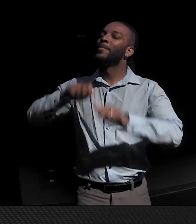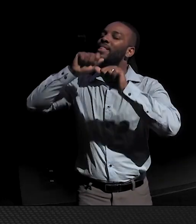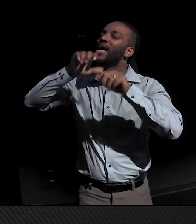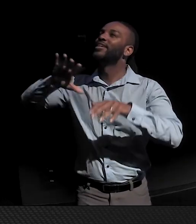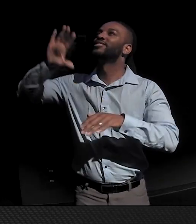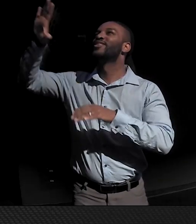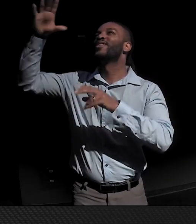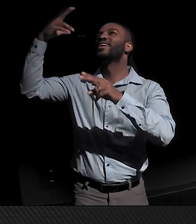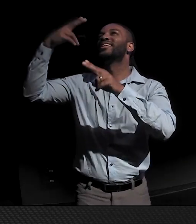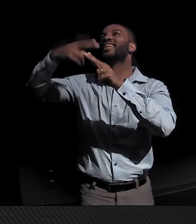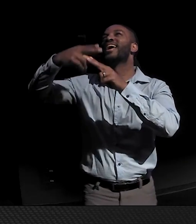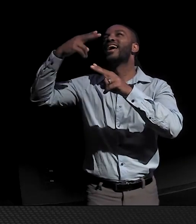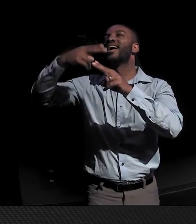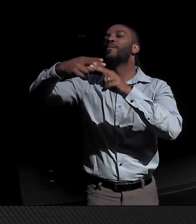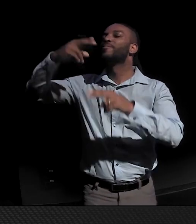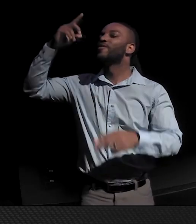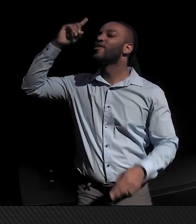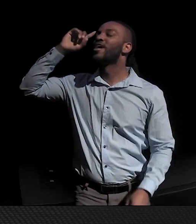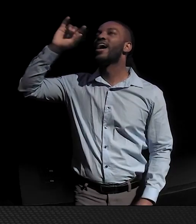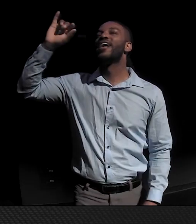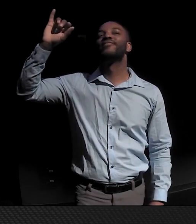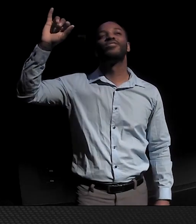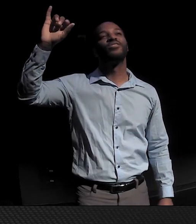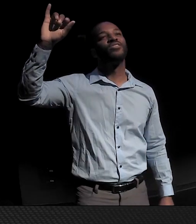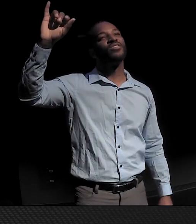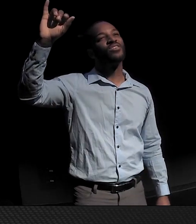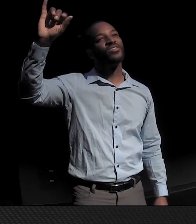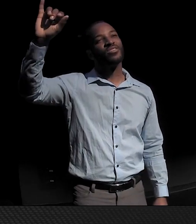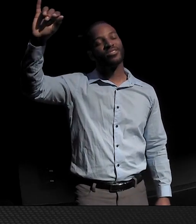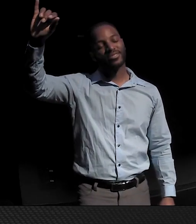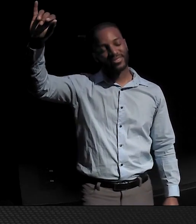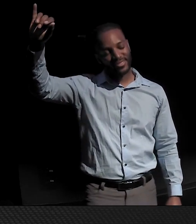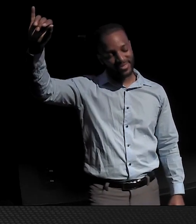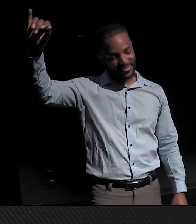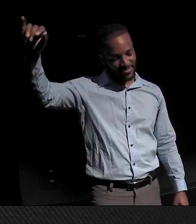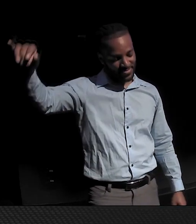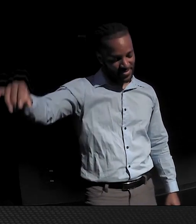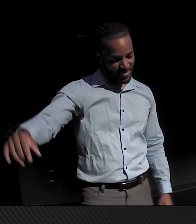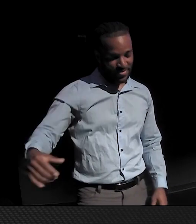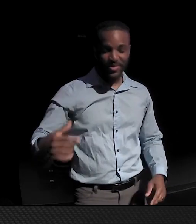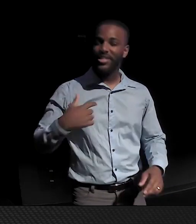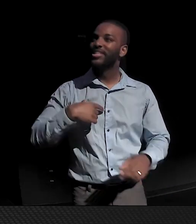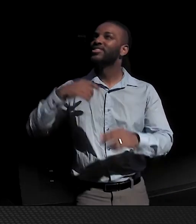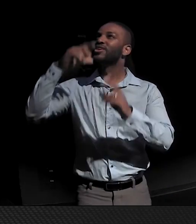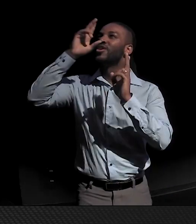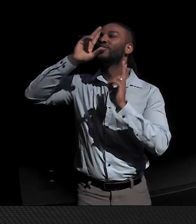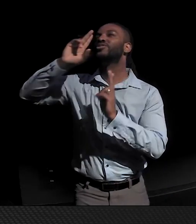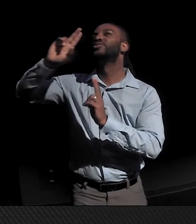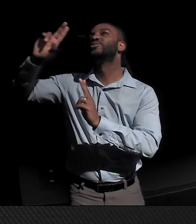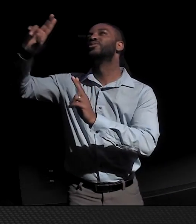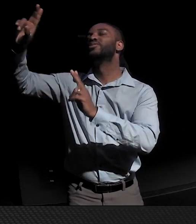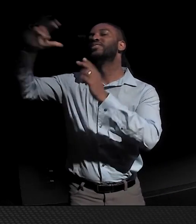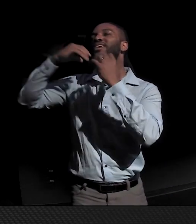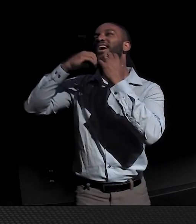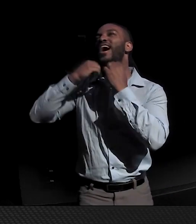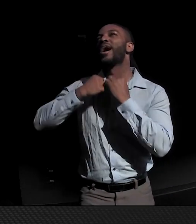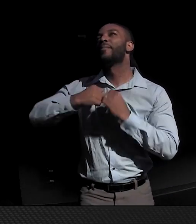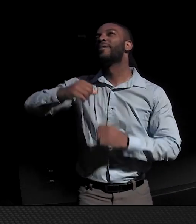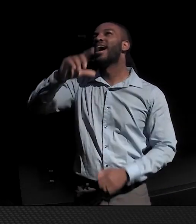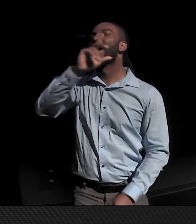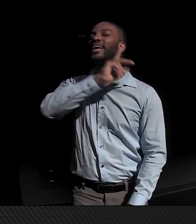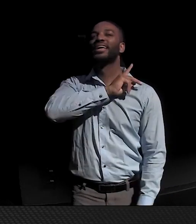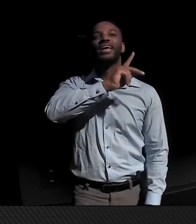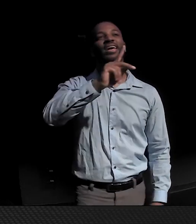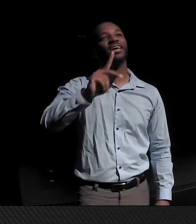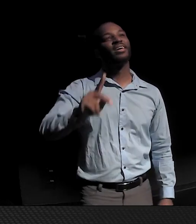I'll bless your name forever. I will exalt you,